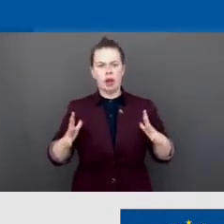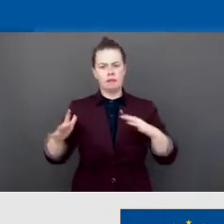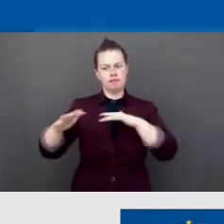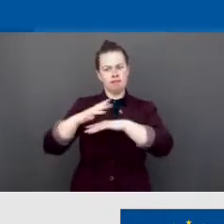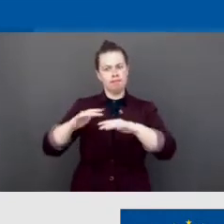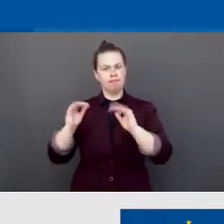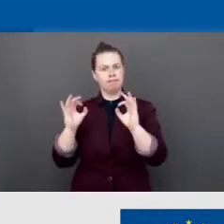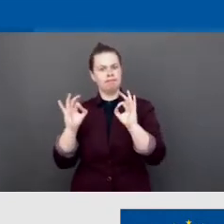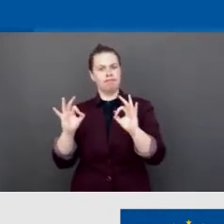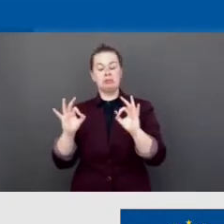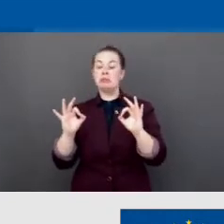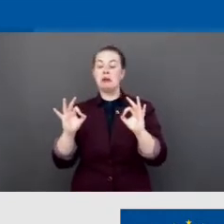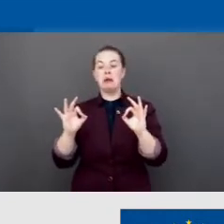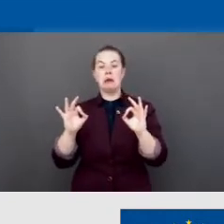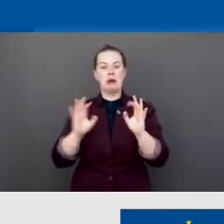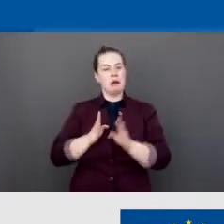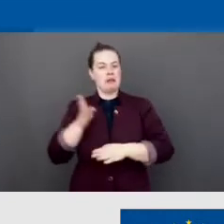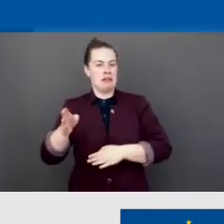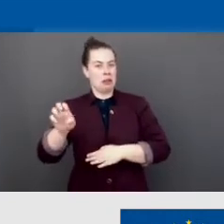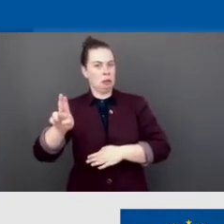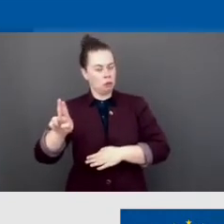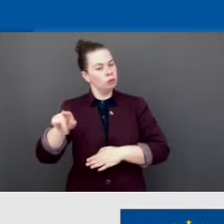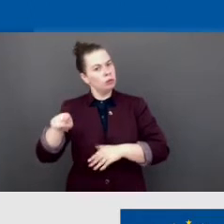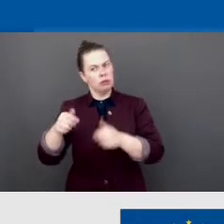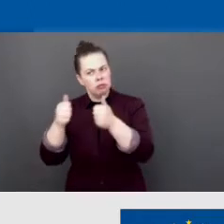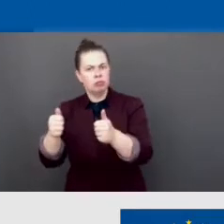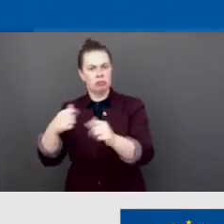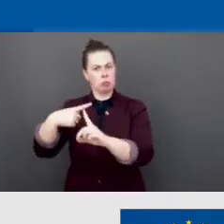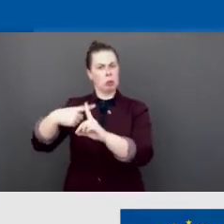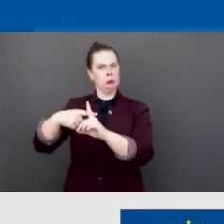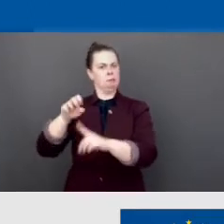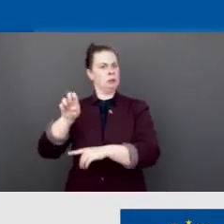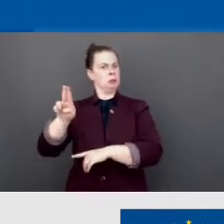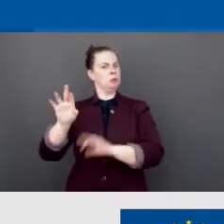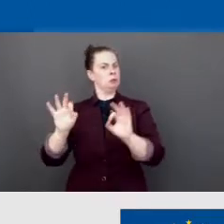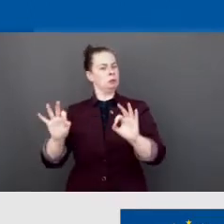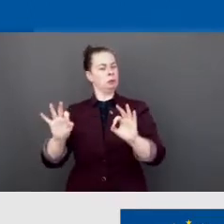and environment, which is possible in Europe. Second,